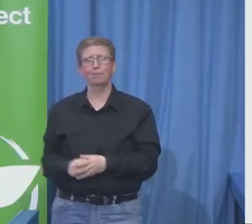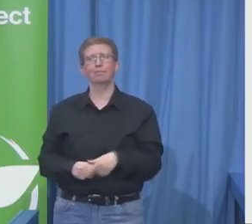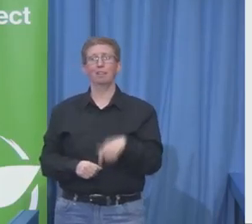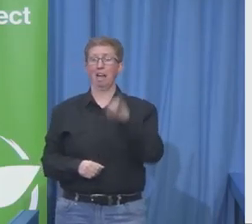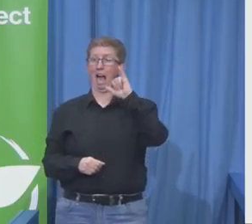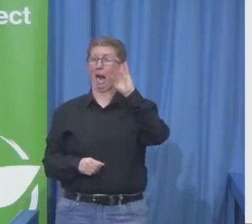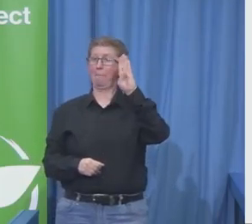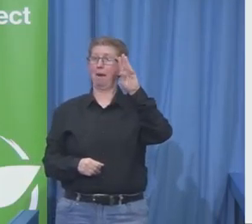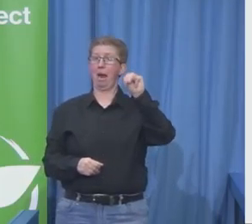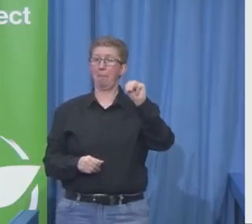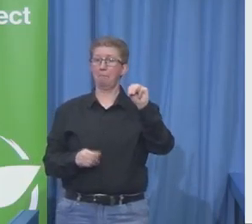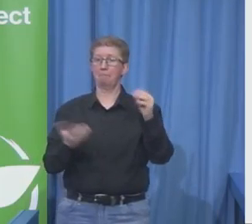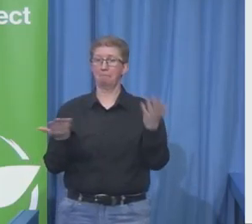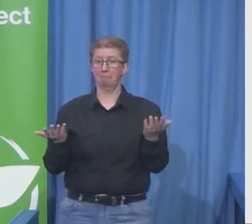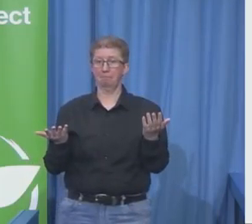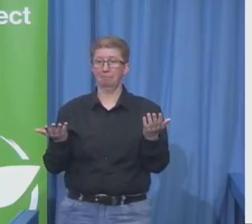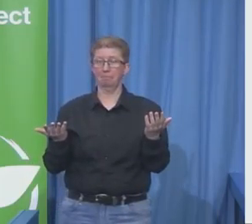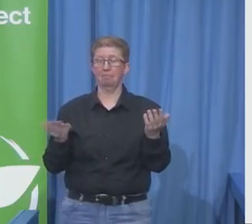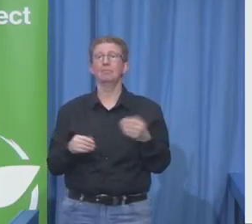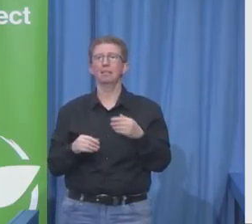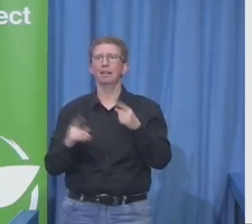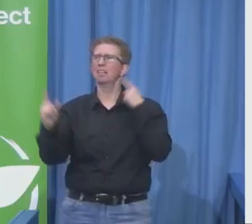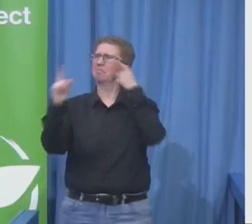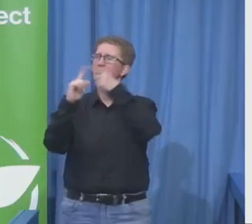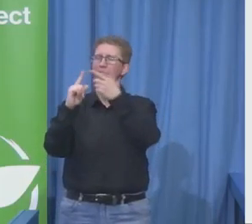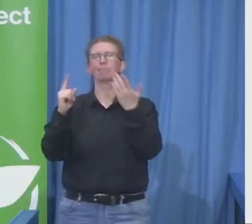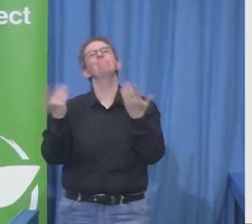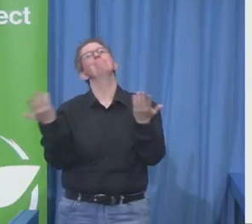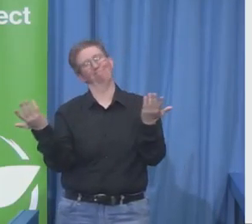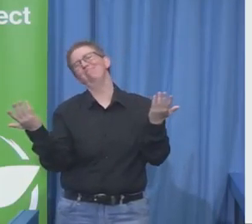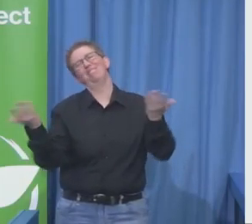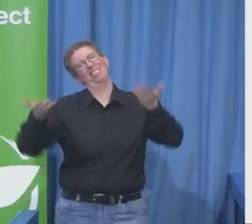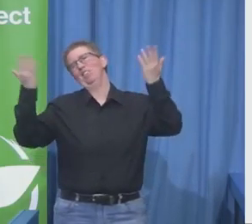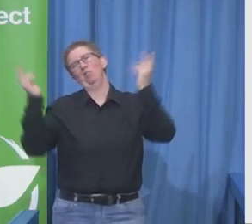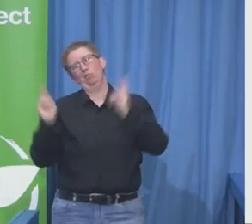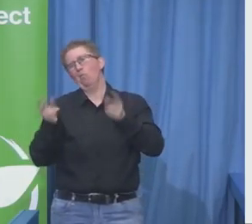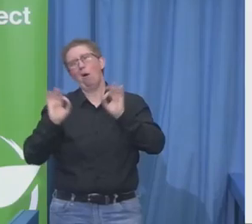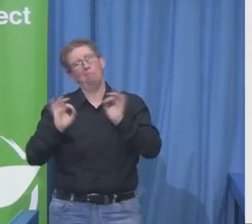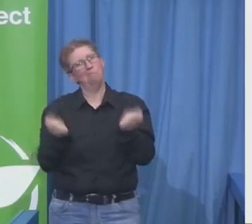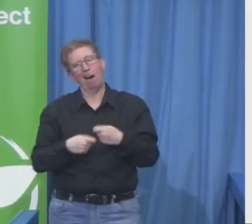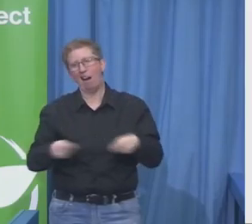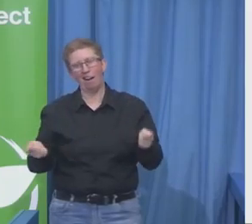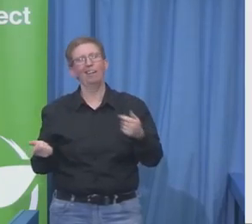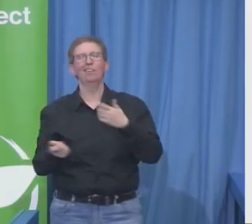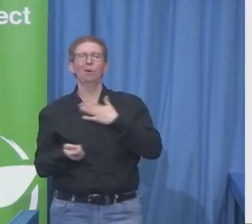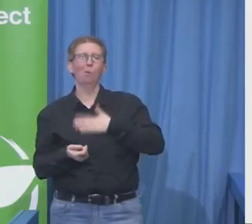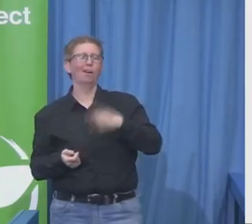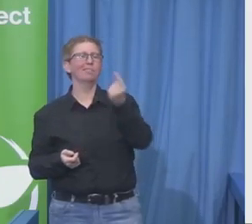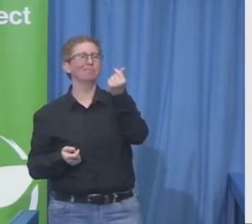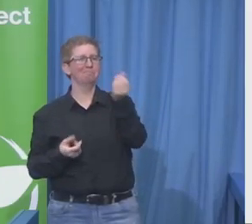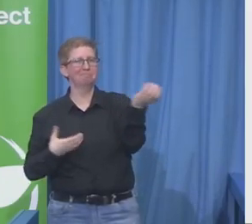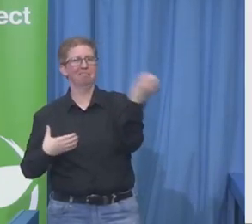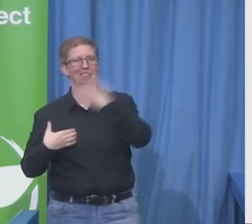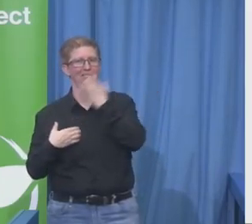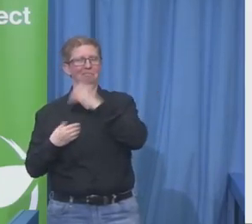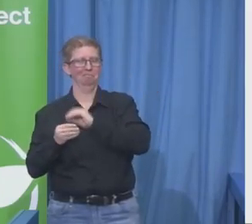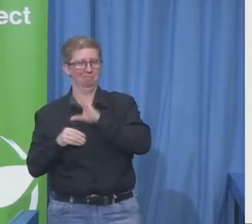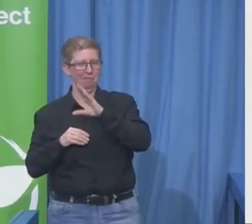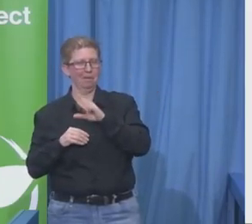program for external candidates, primarily to give the chance to develop